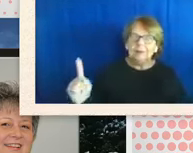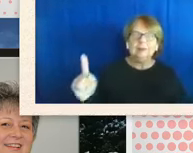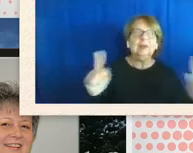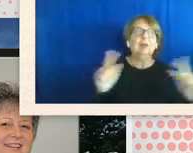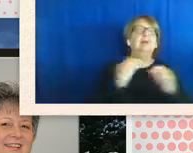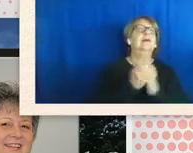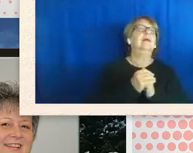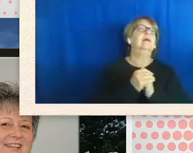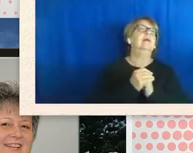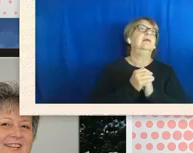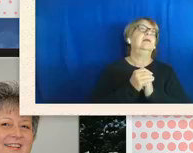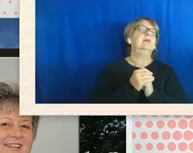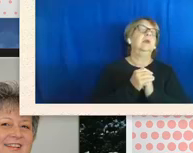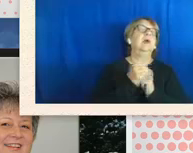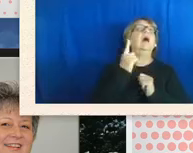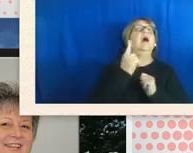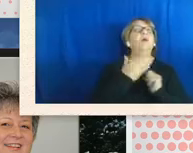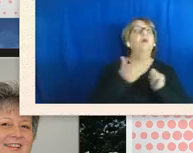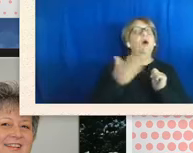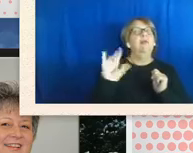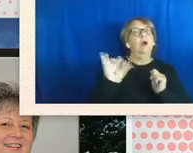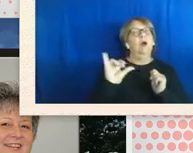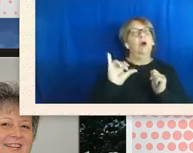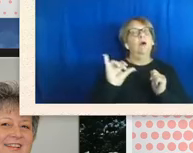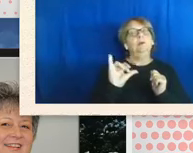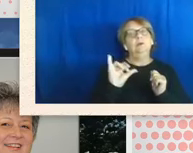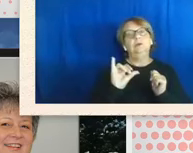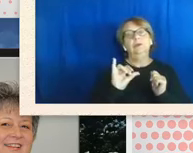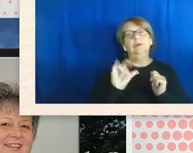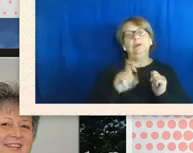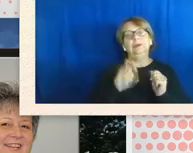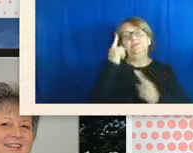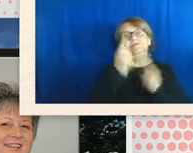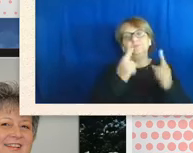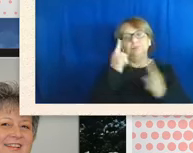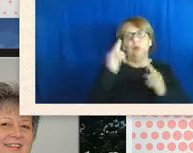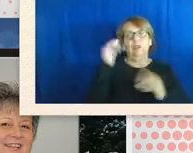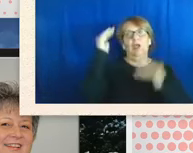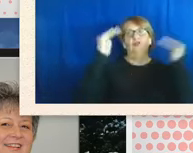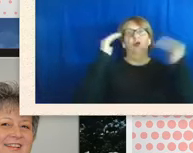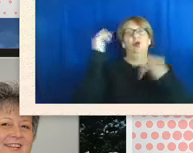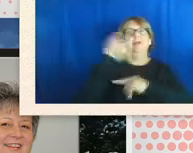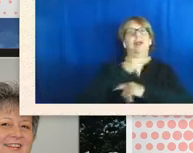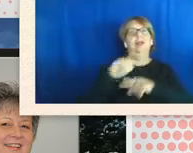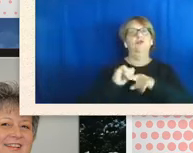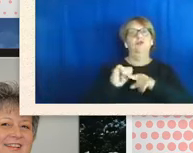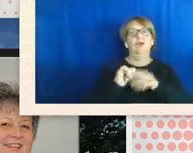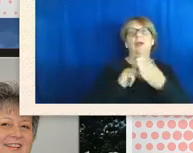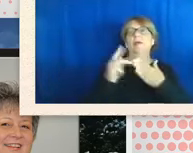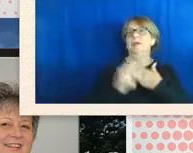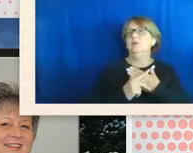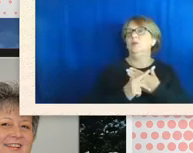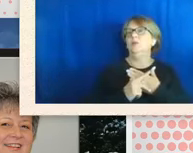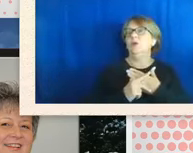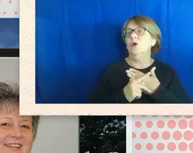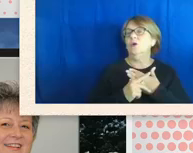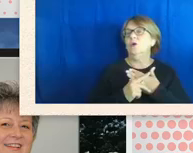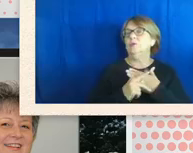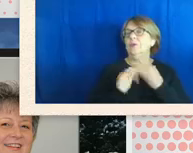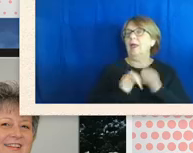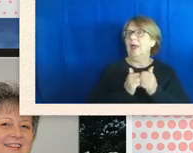things we also need to consider when the adult day training programs are opening up is how people can be